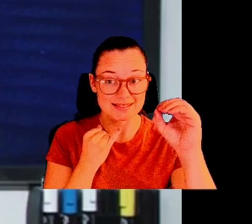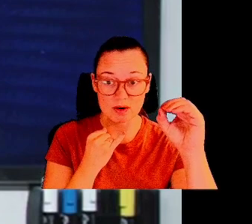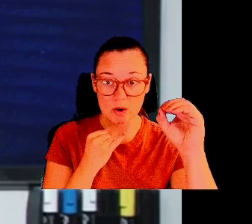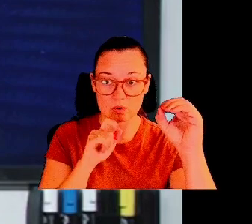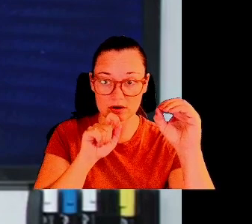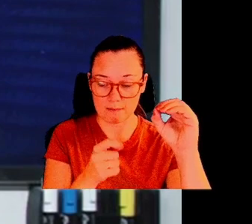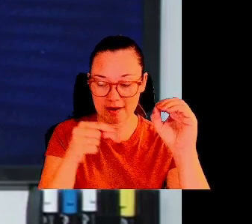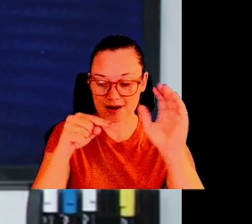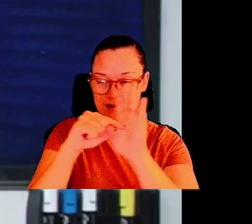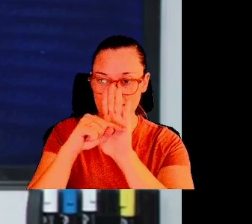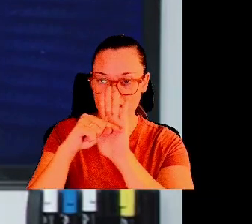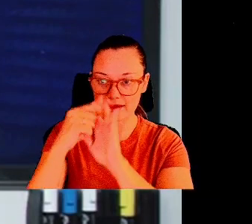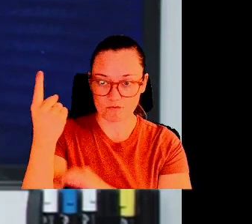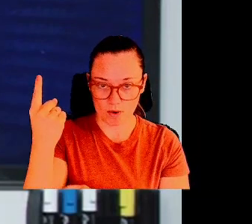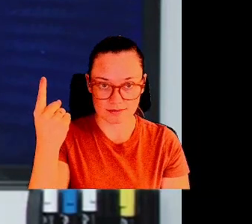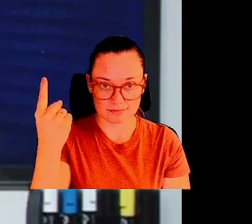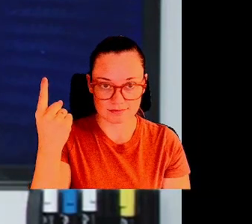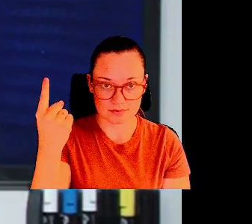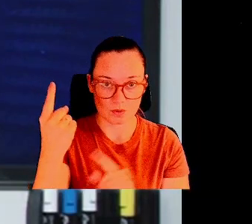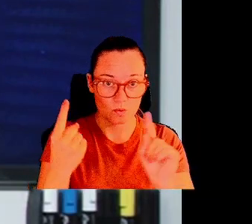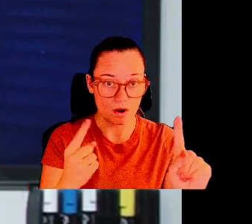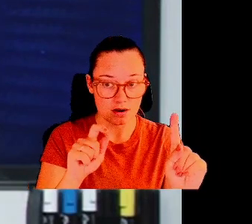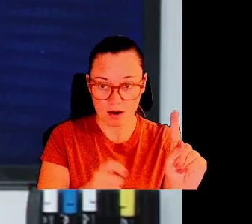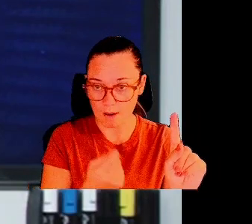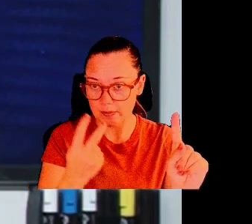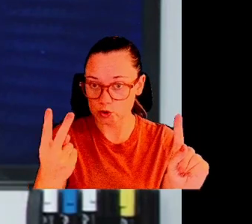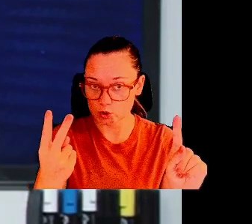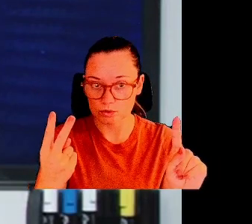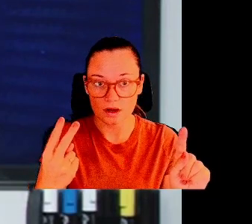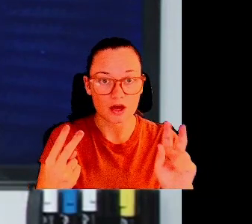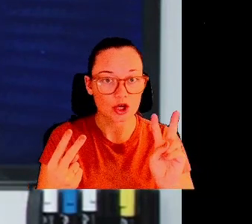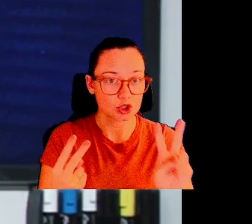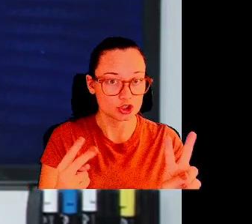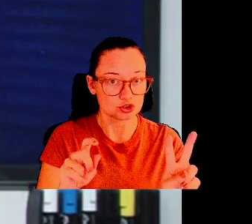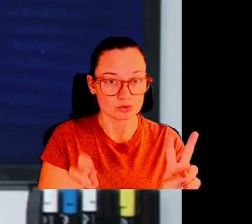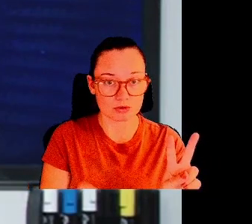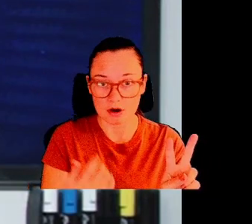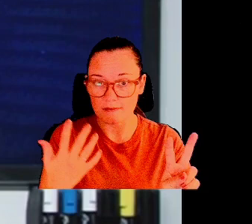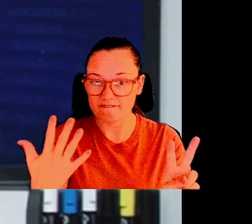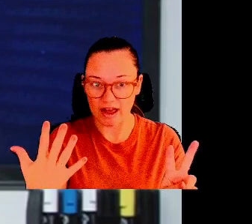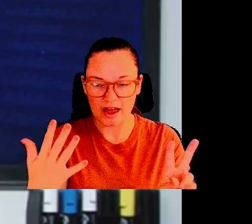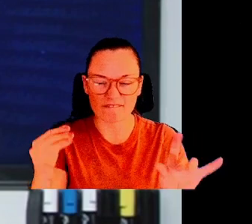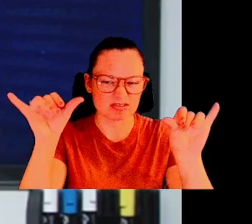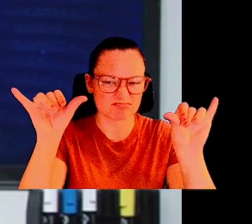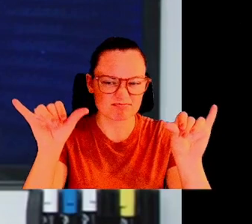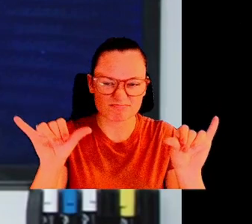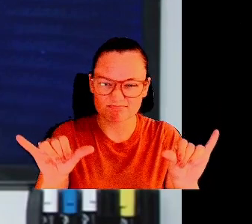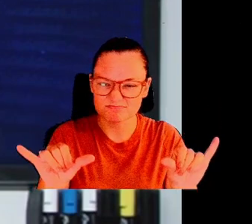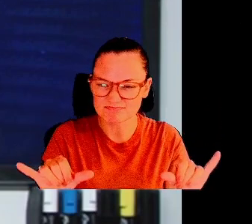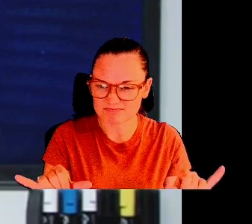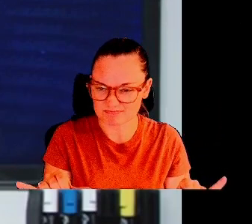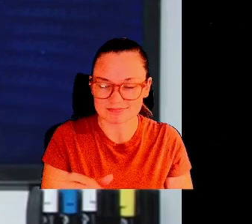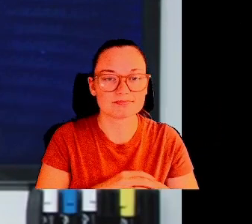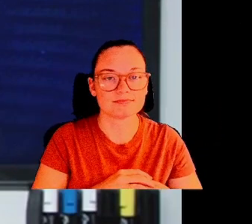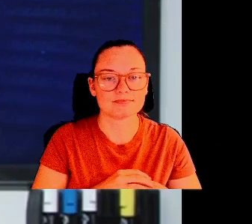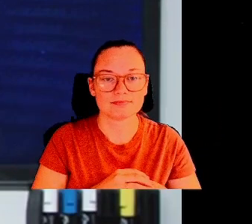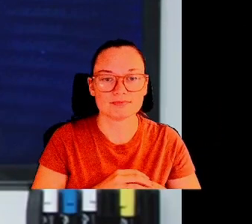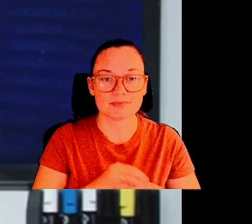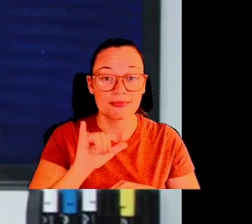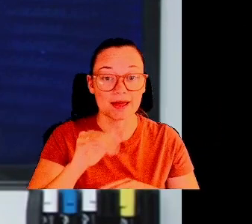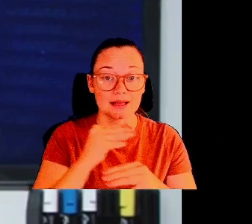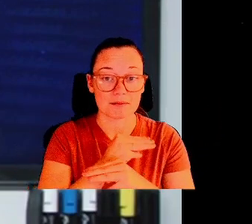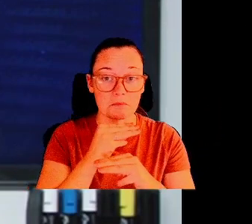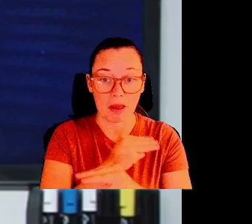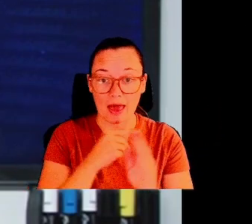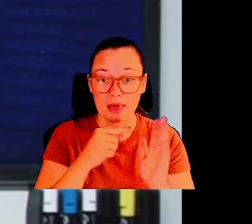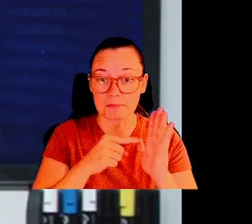is crossing the y-axis. So that's b. b is -1, or we could just say 3x minus 1. That's the mathematical